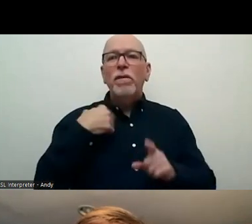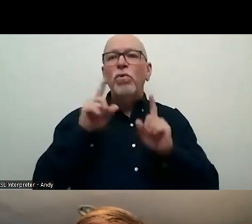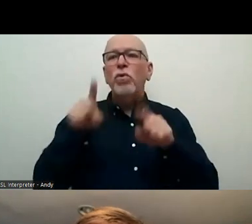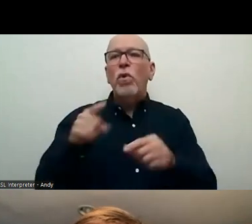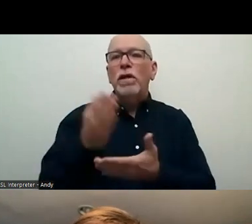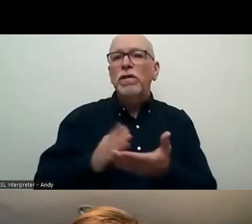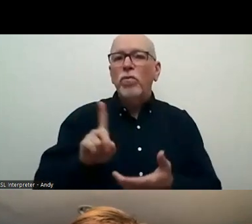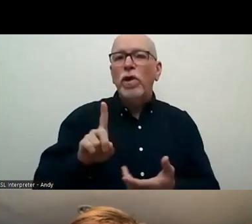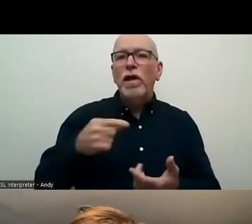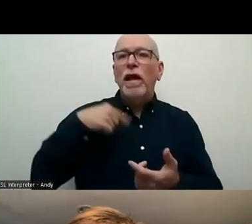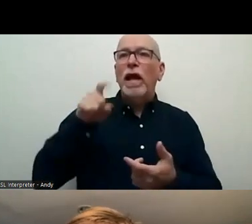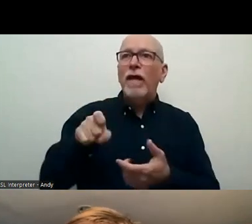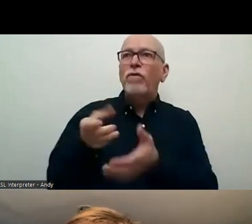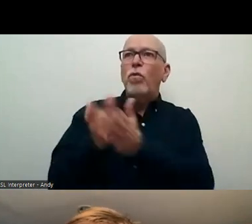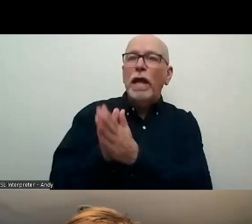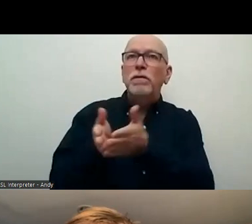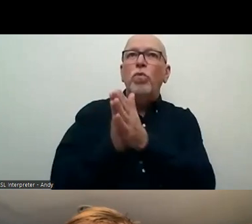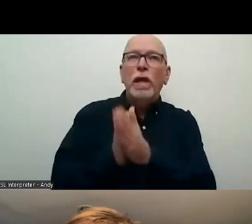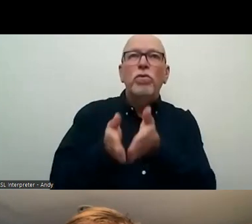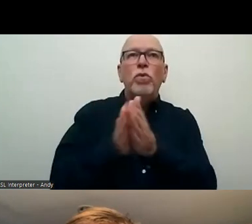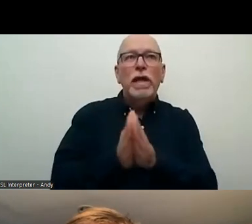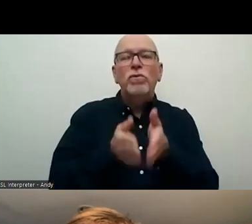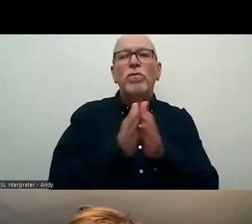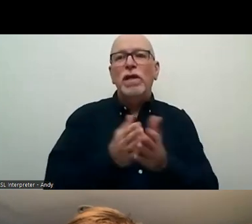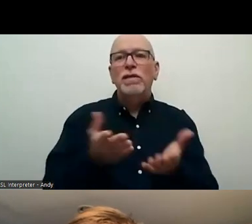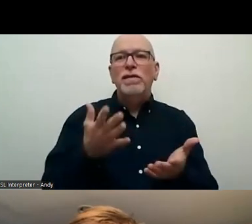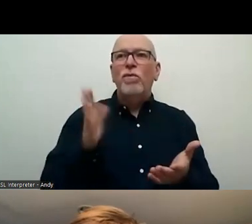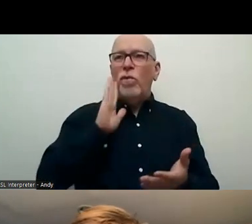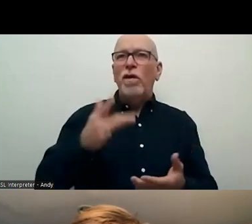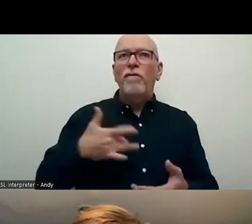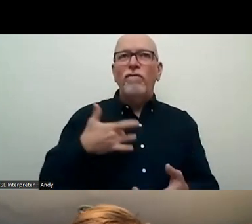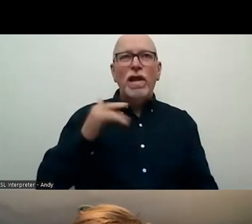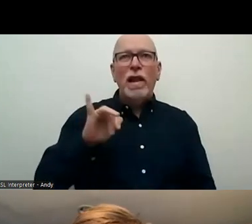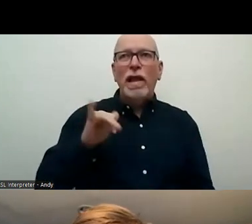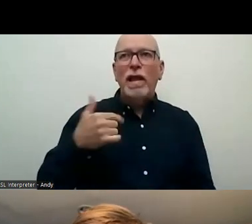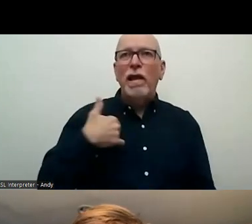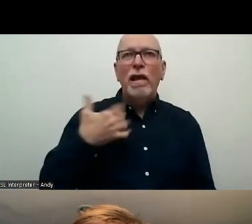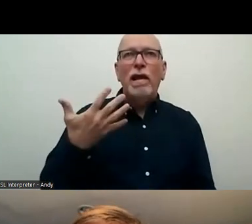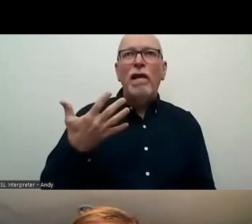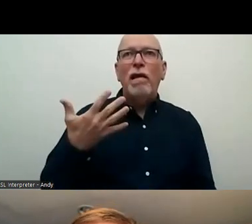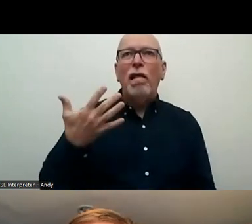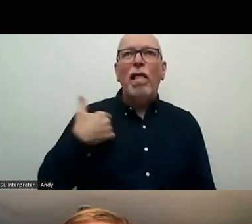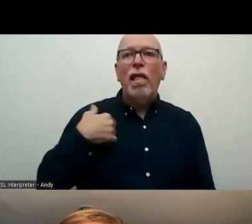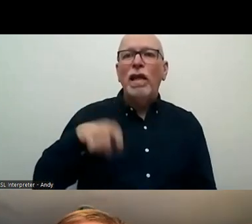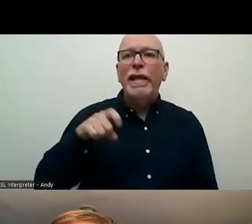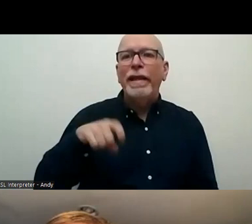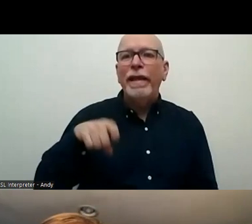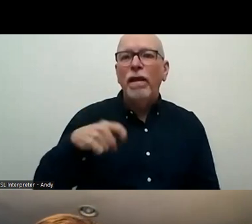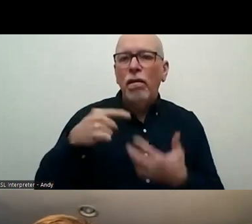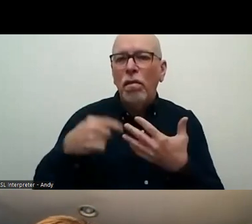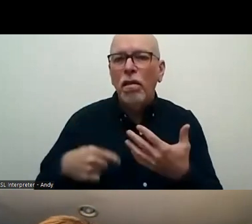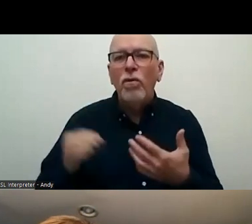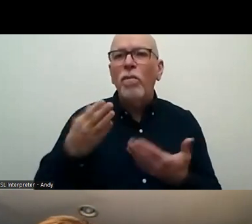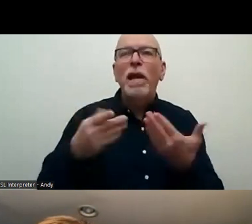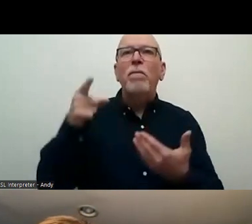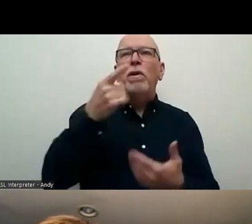and i need to request each of those things it's easy for that to feel like i'm being needy or like maybe they would